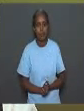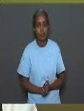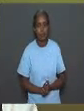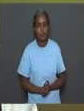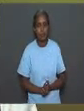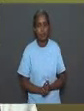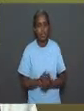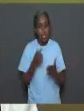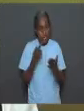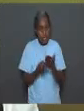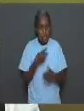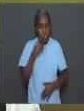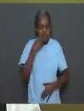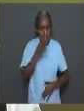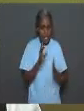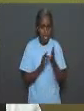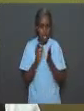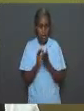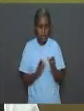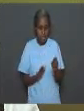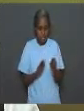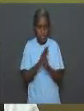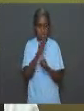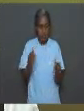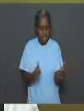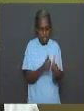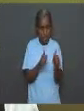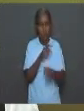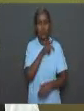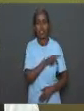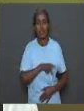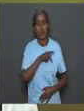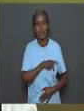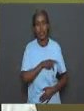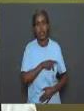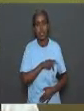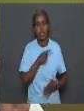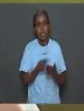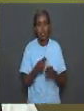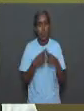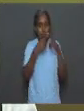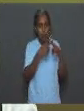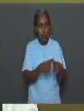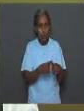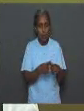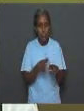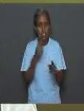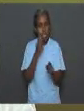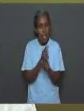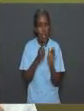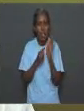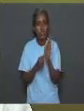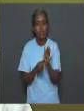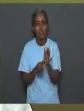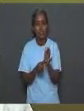This real number satisfies the following properties that we call the axioms